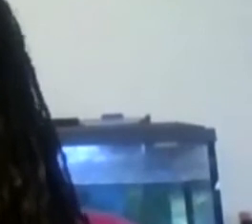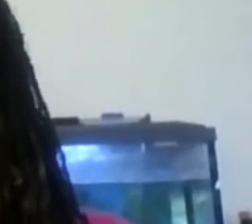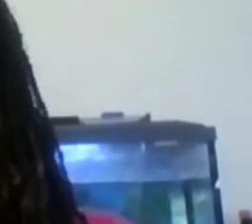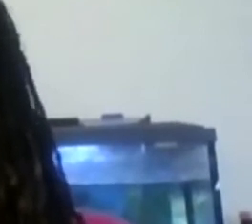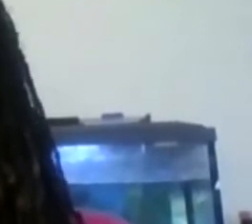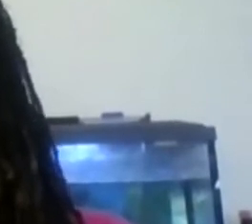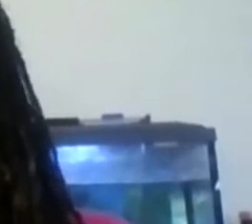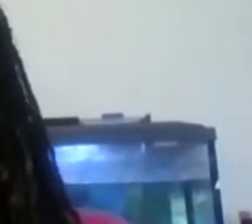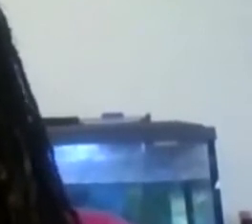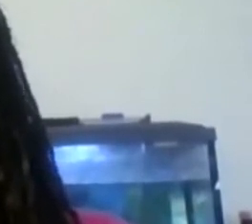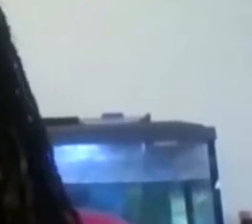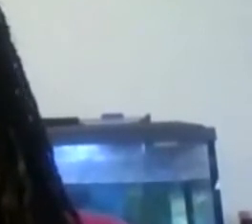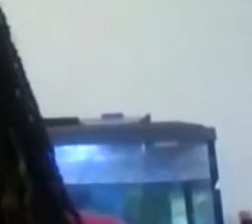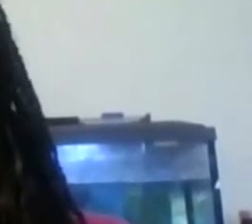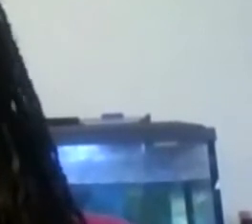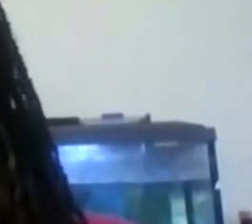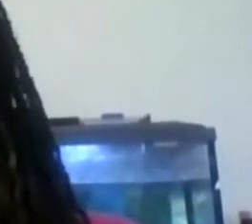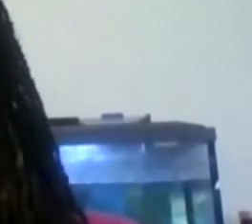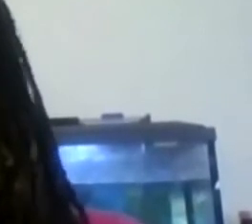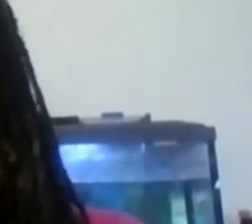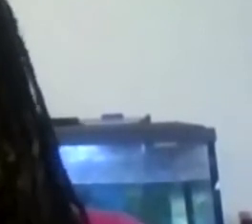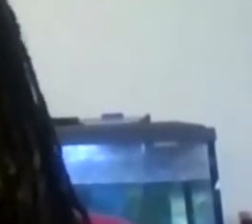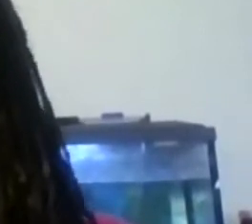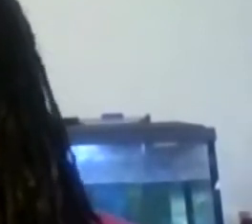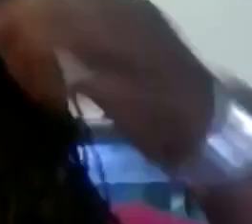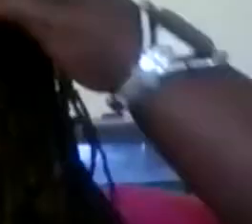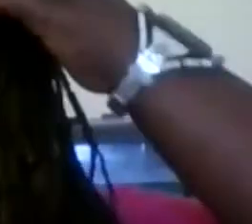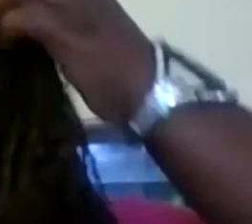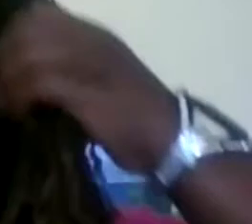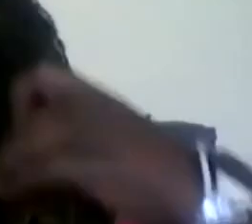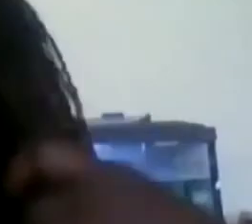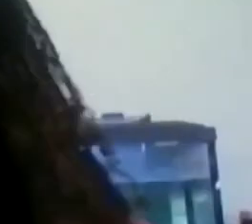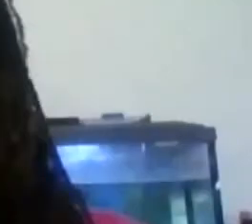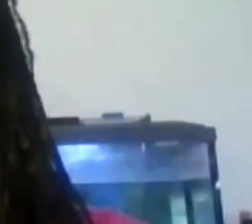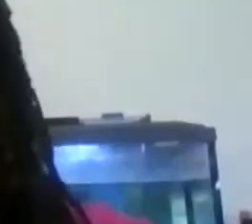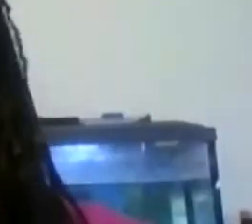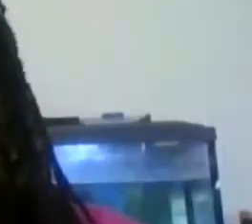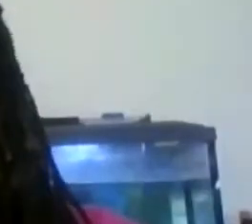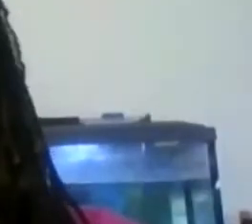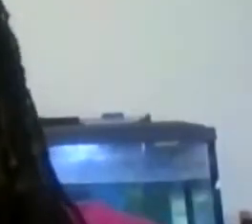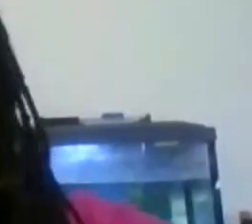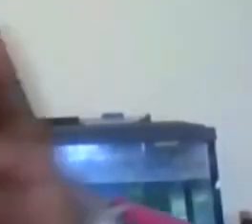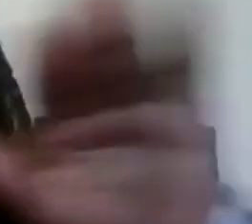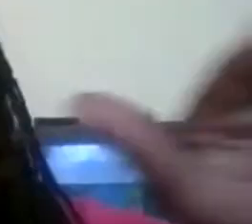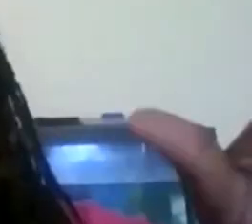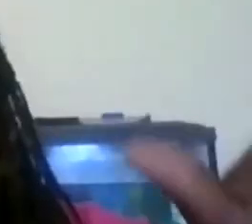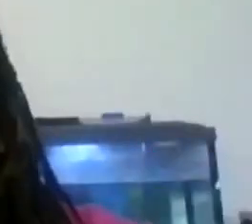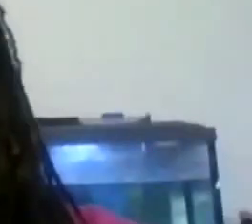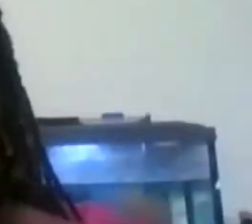bit more, you know, from the community aspect. I was totally,